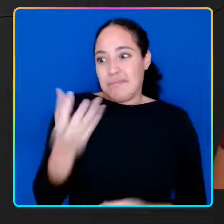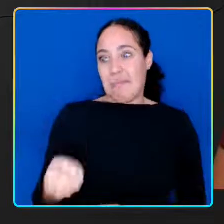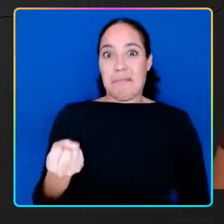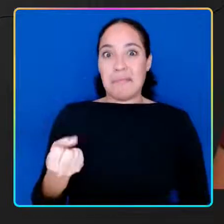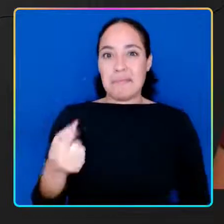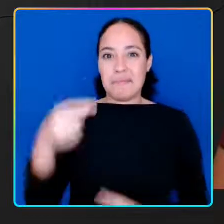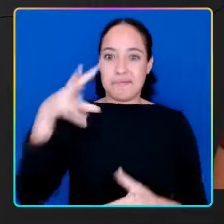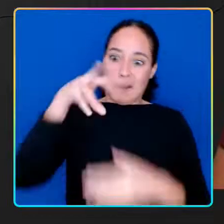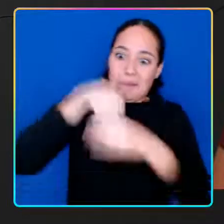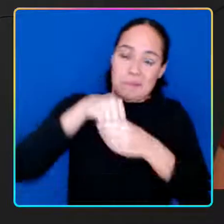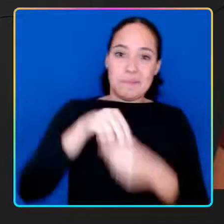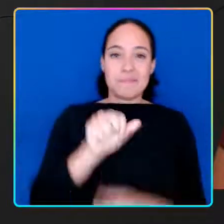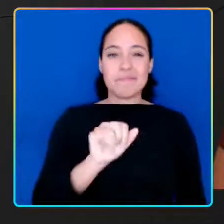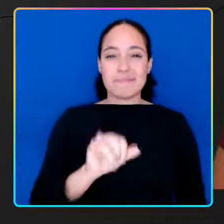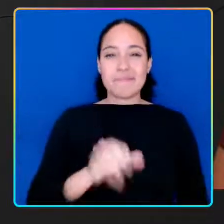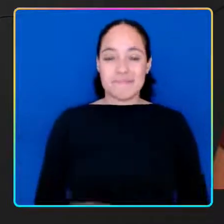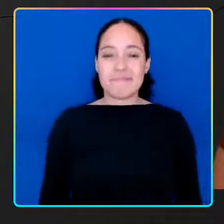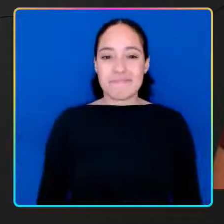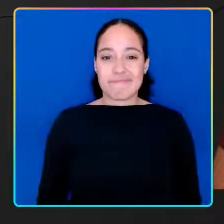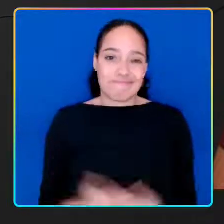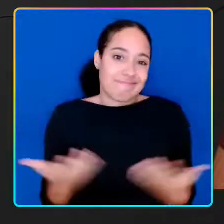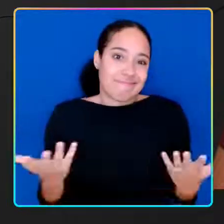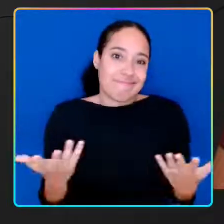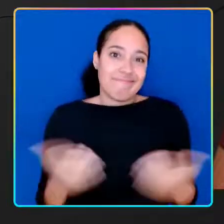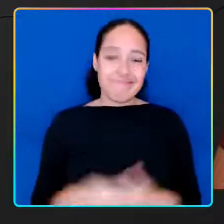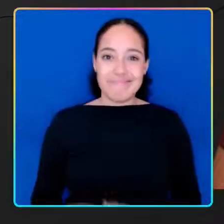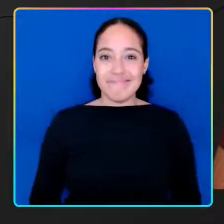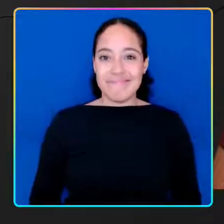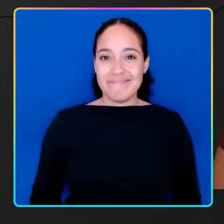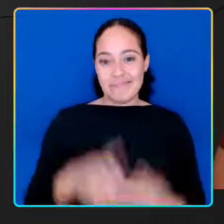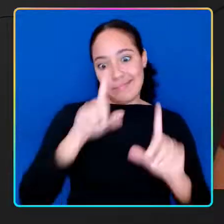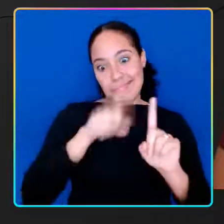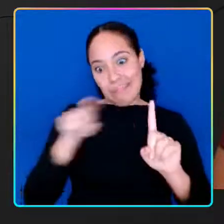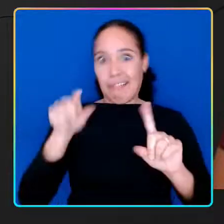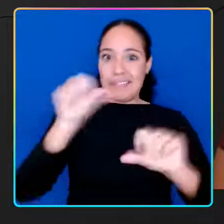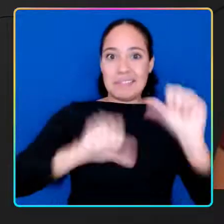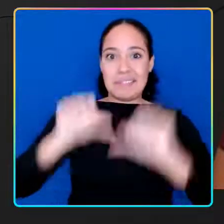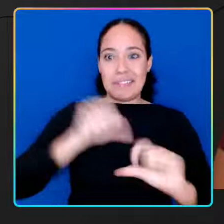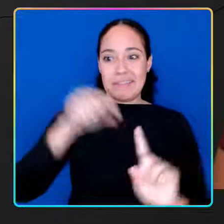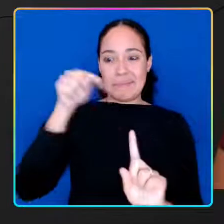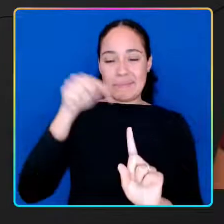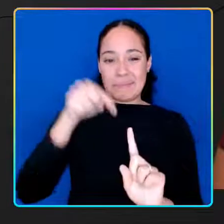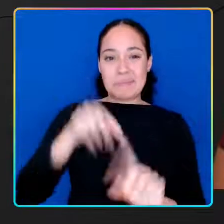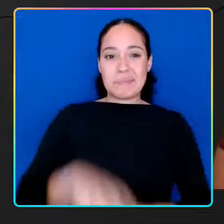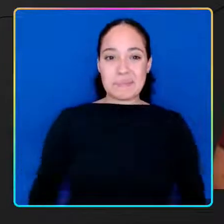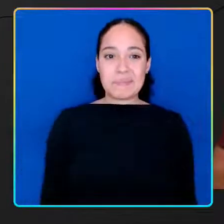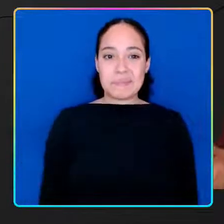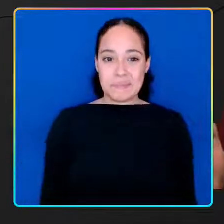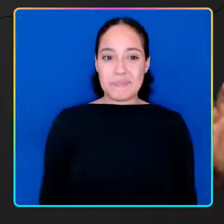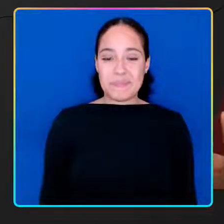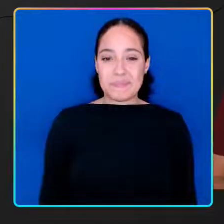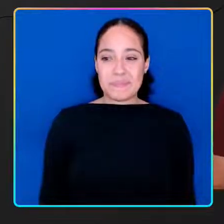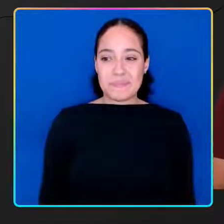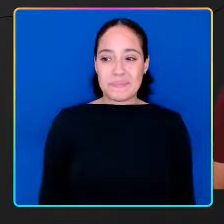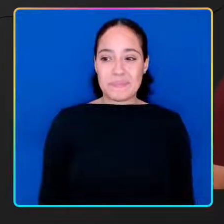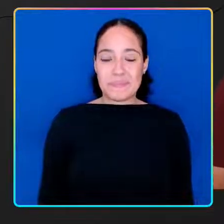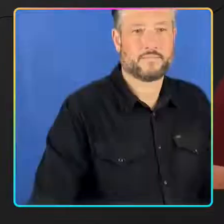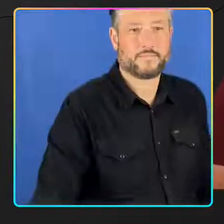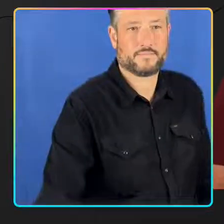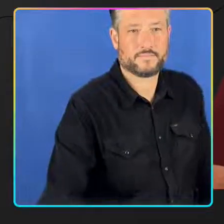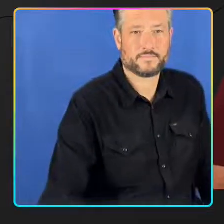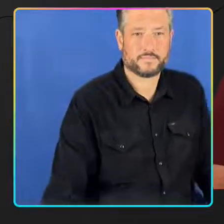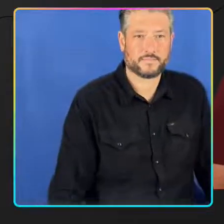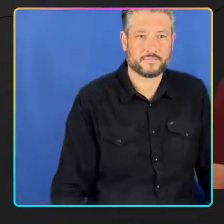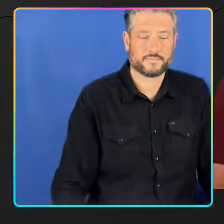tools you found out there. And that just happens to be this data science thing. Cool. So